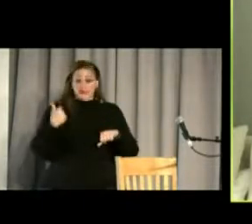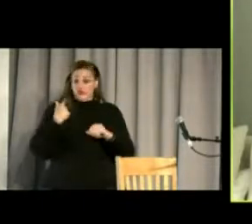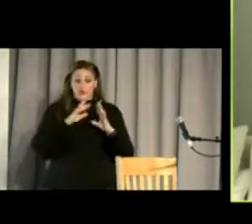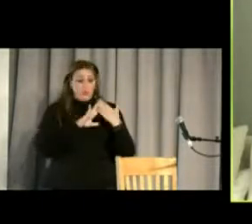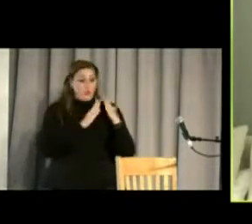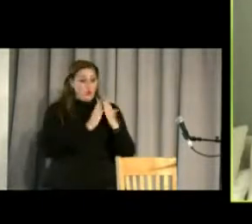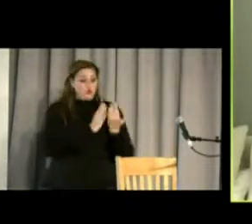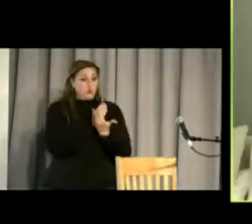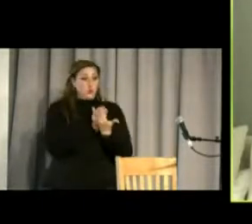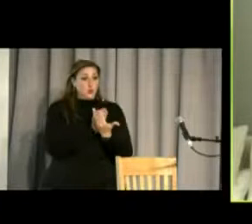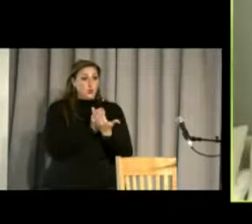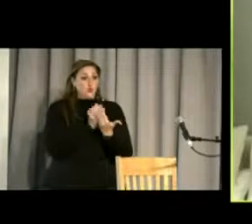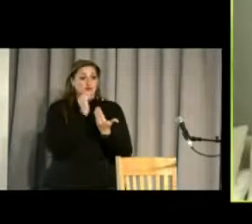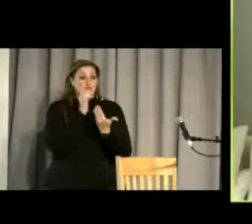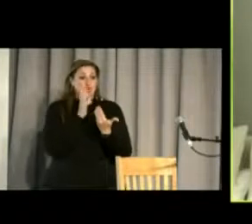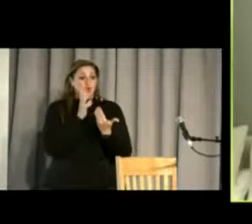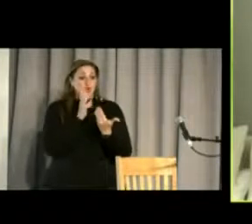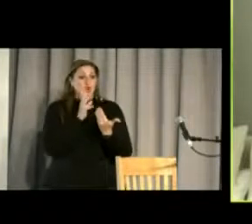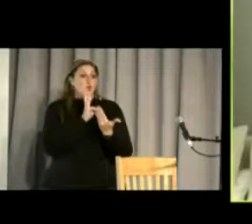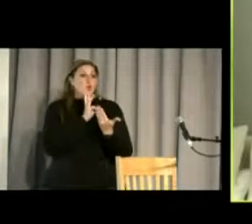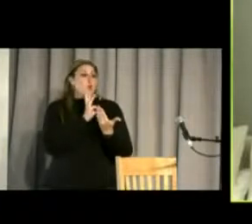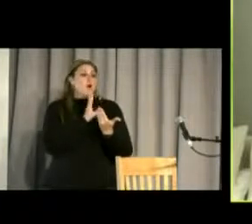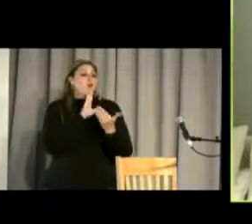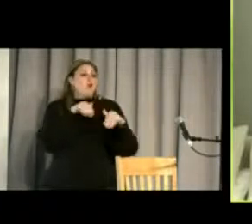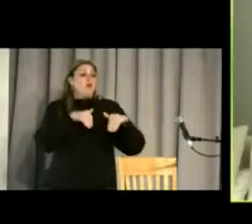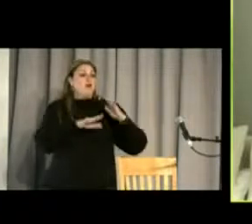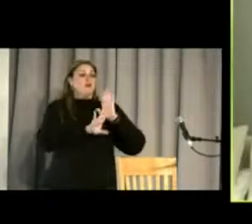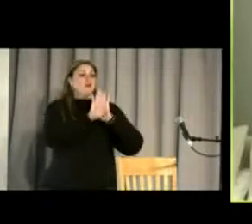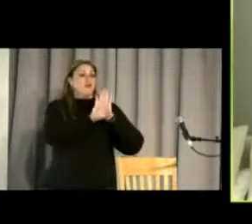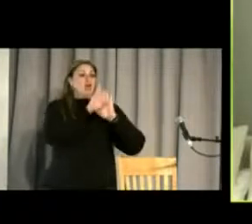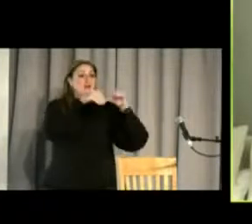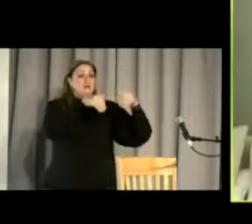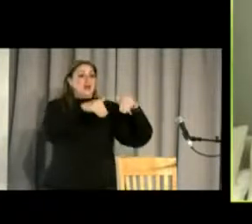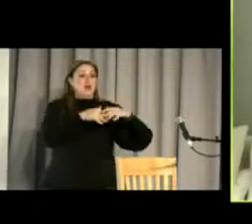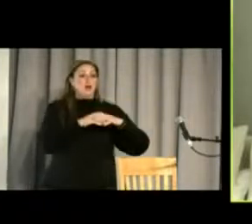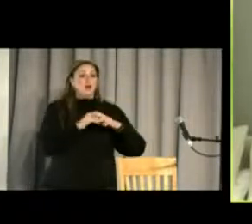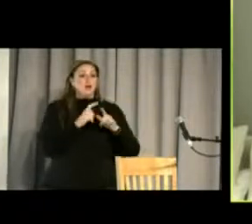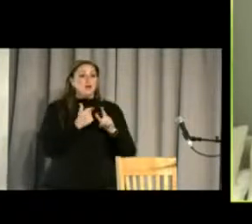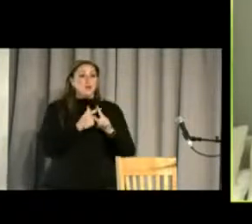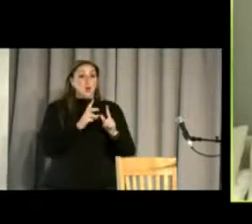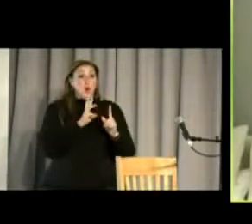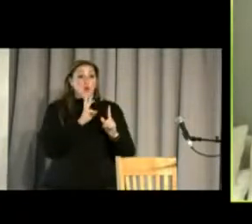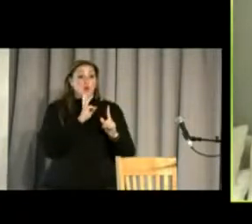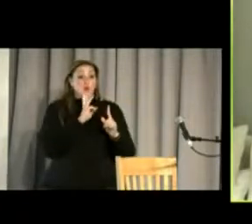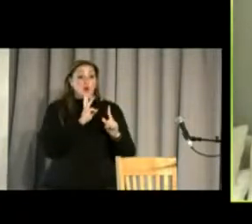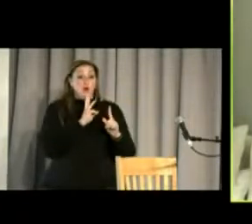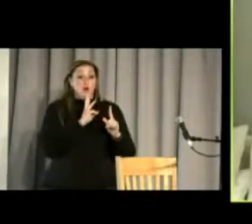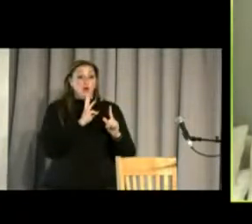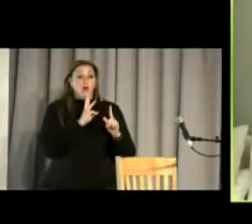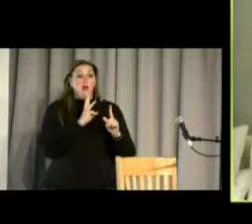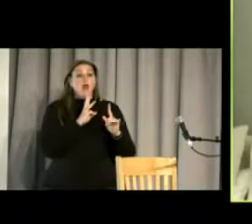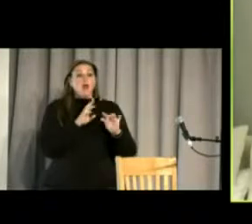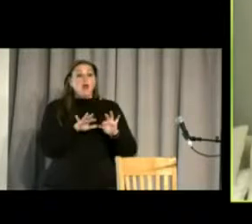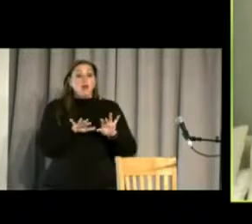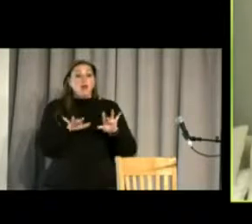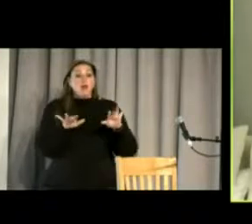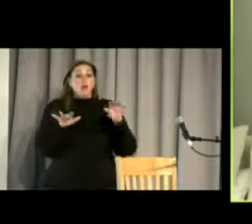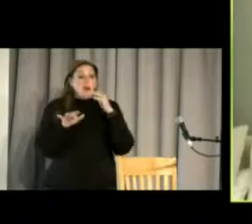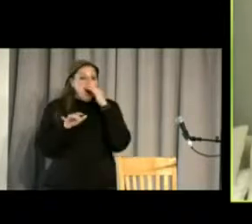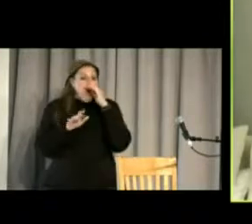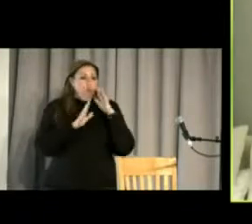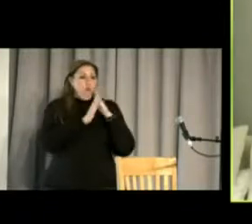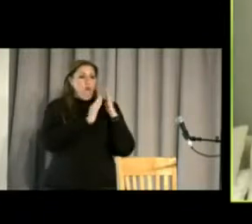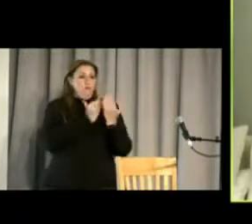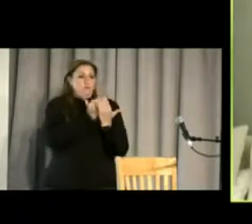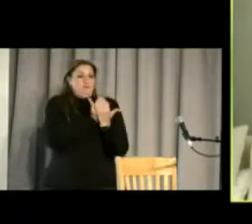water base weren't developed yet. And so when that water base was developed, communities began to pop up